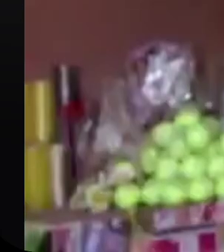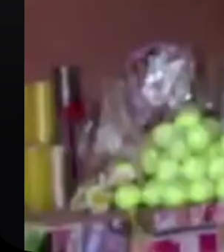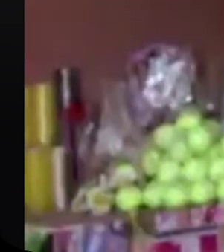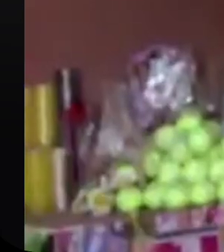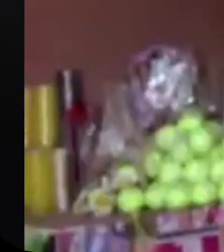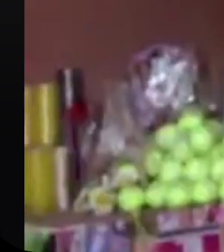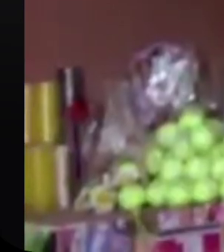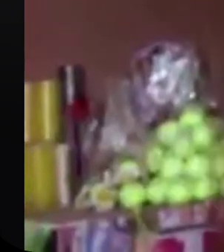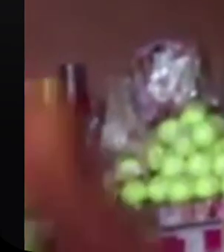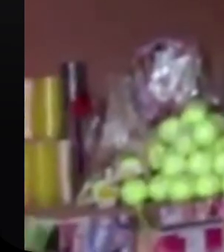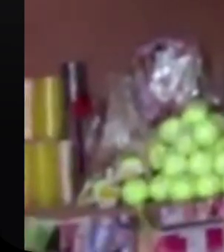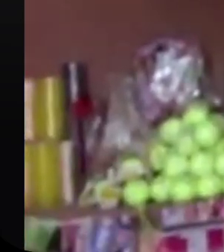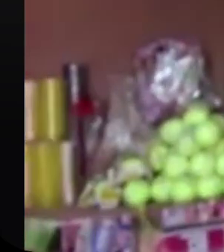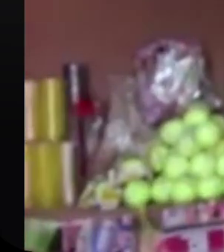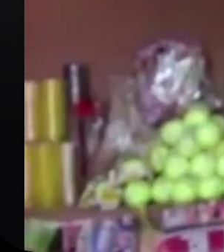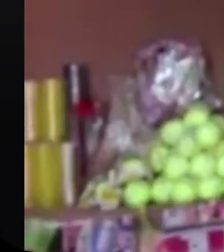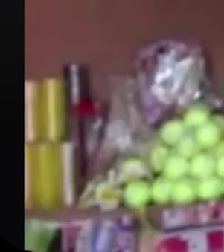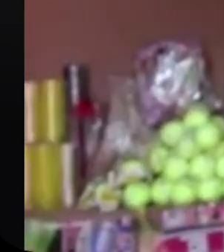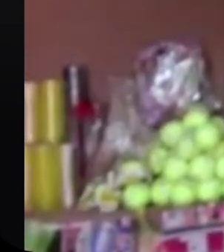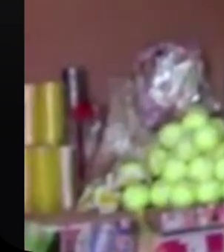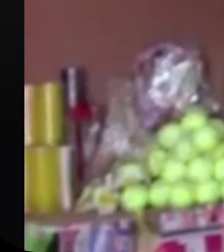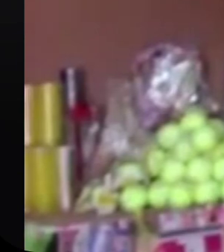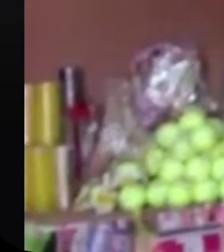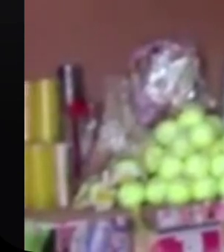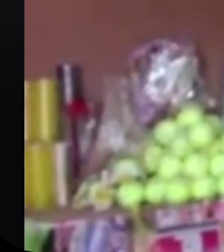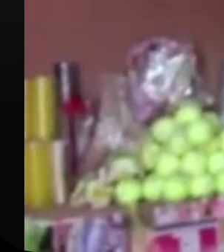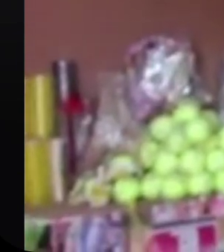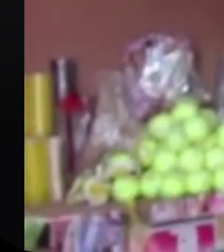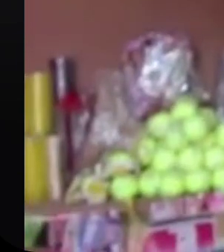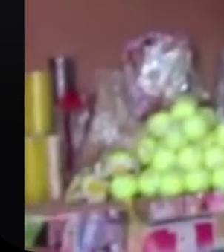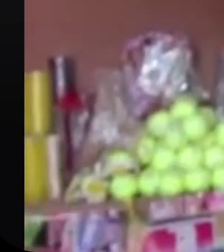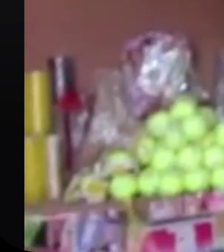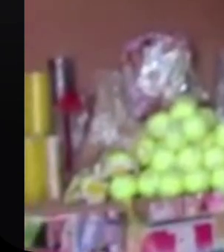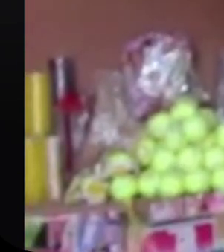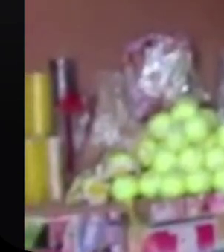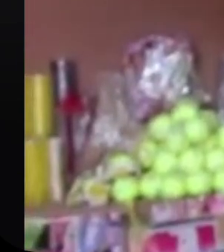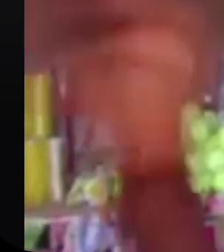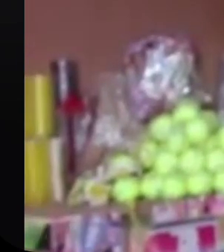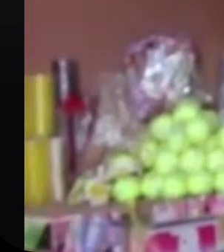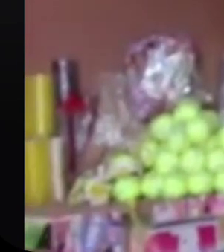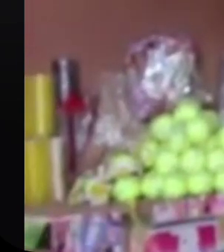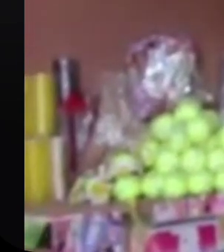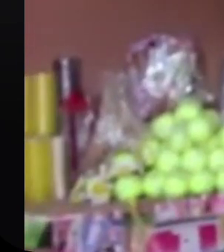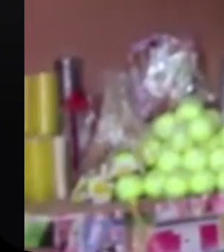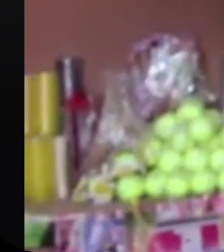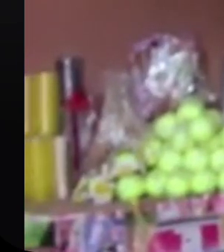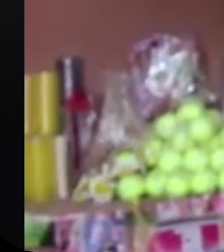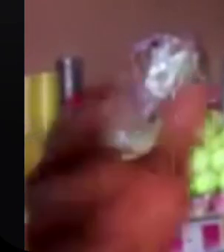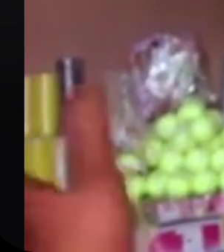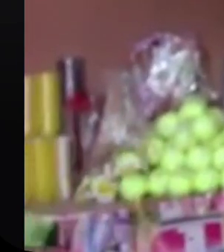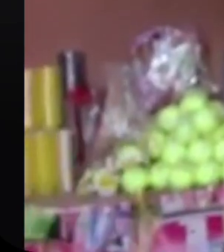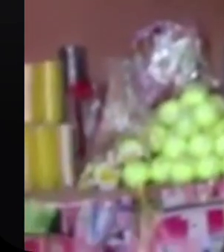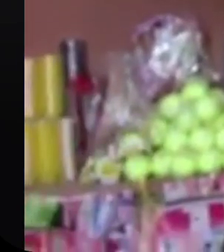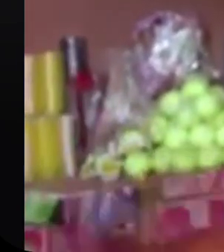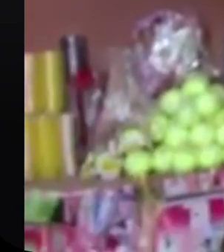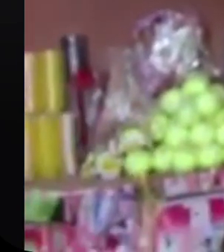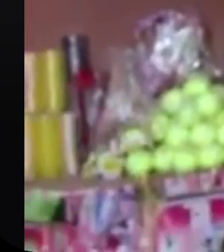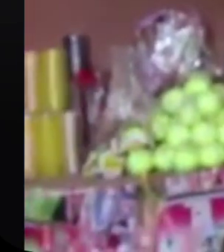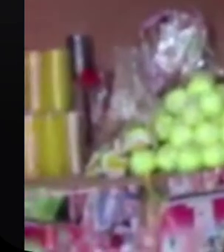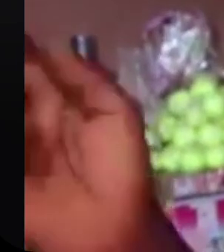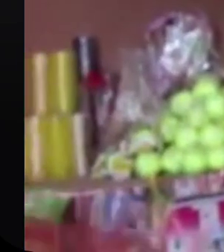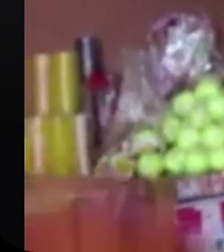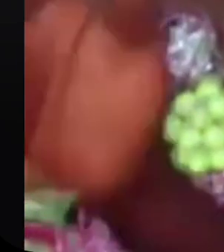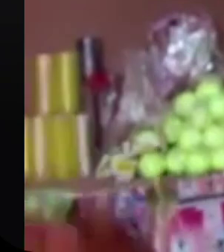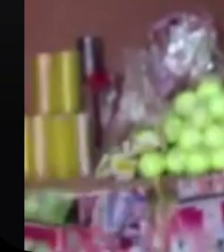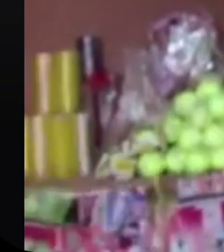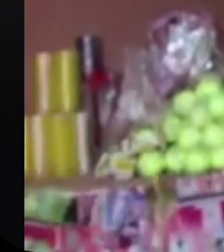know. Forgive no more poor man right anyway. If he be say you get right to the poor man, let you get your own rights. Let next man let not take next man